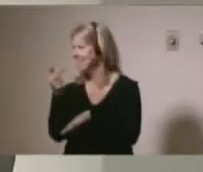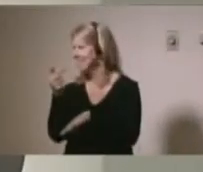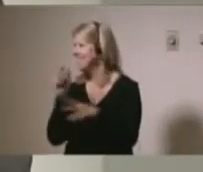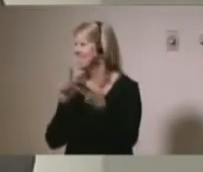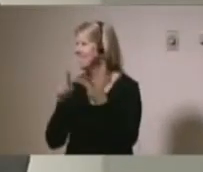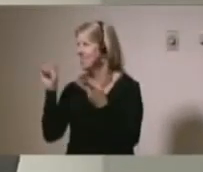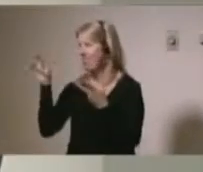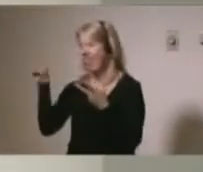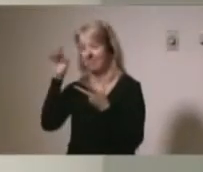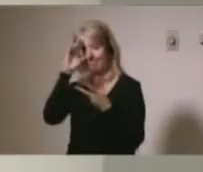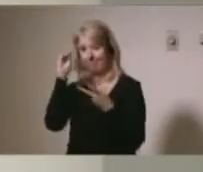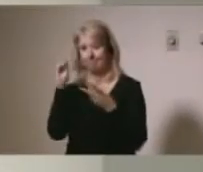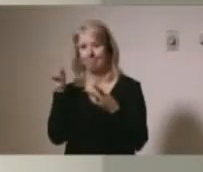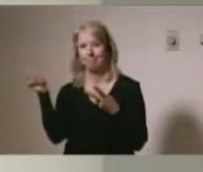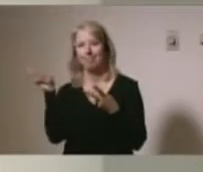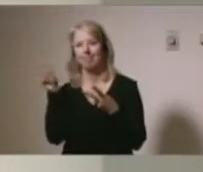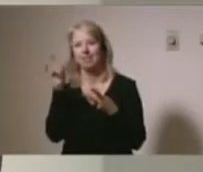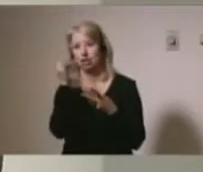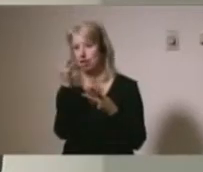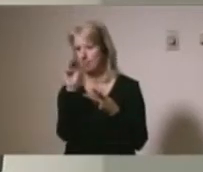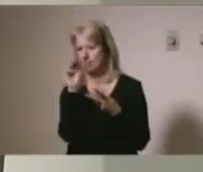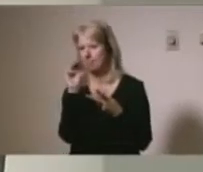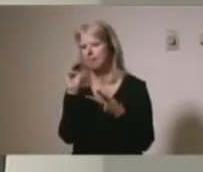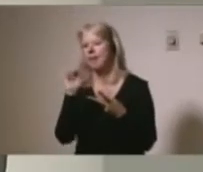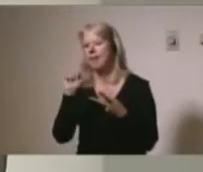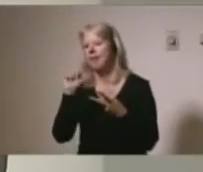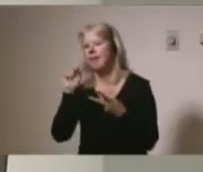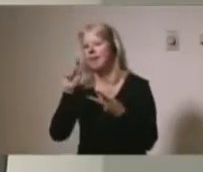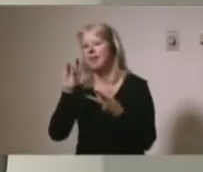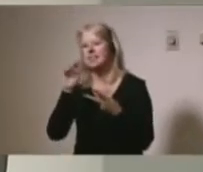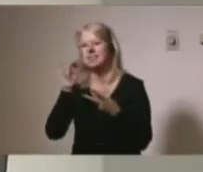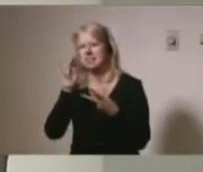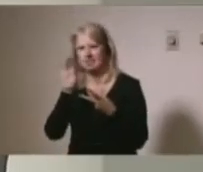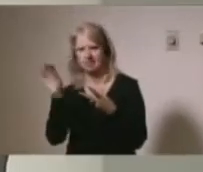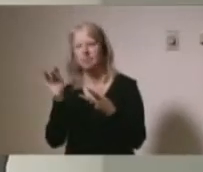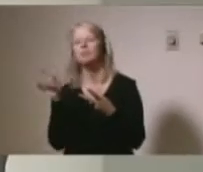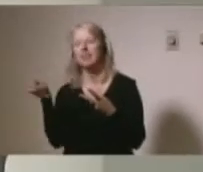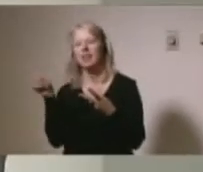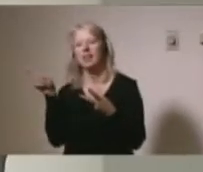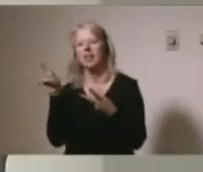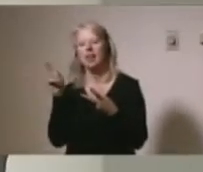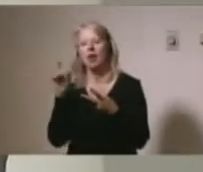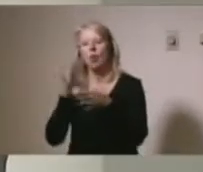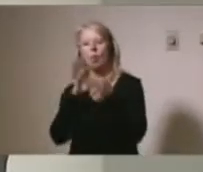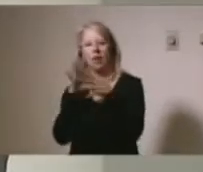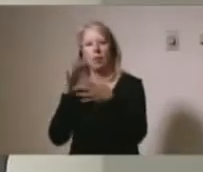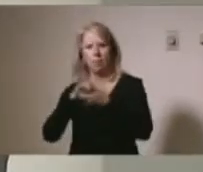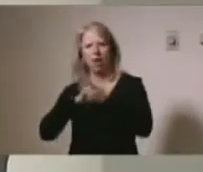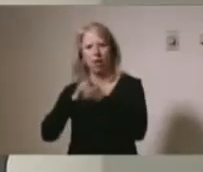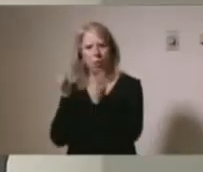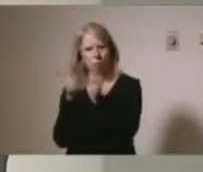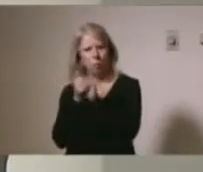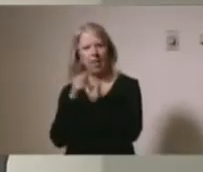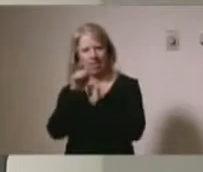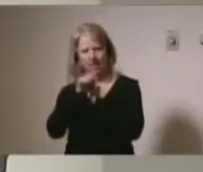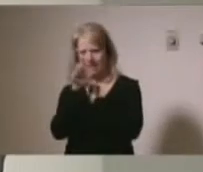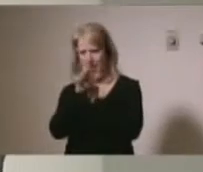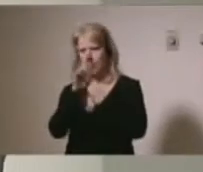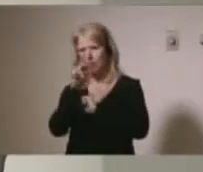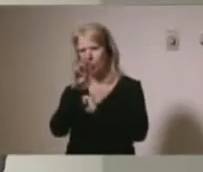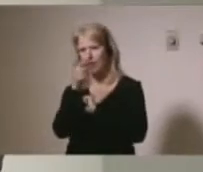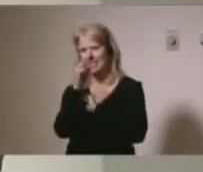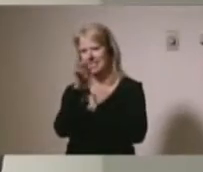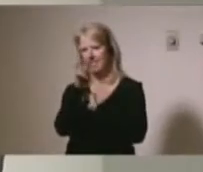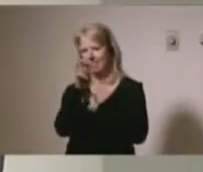he is. Jim Anderton, who was a coalition partner with the Progressive Party,